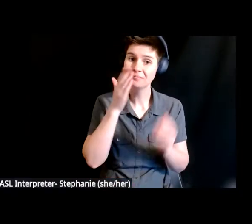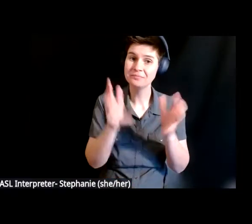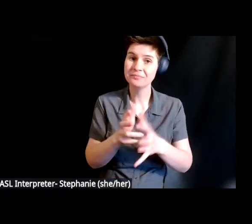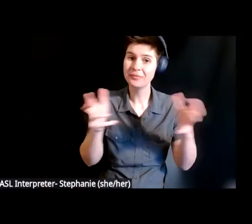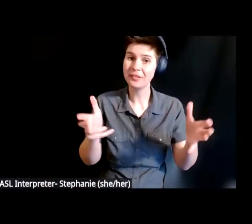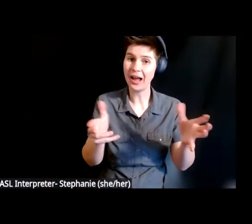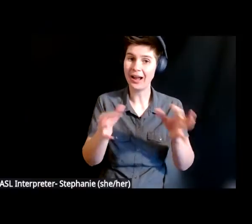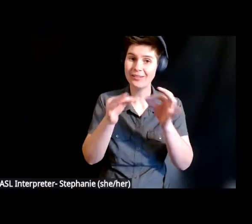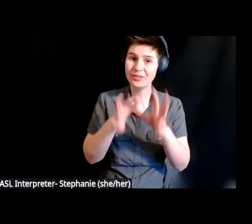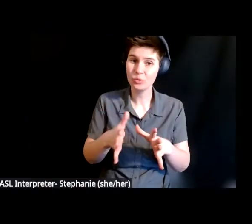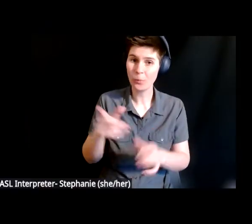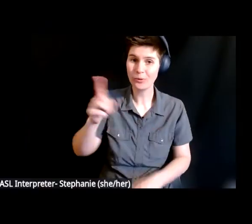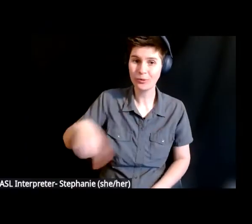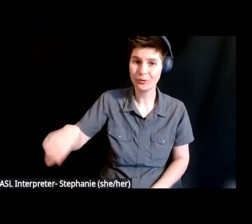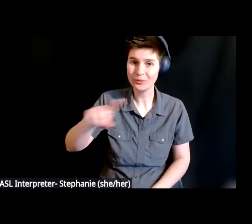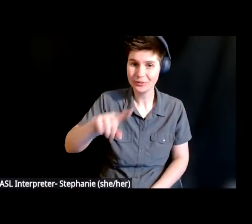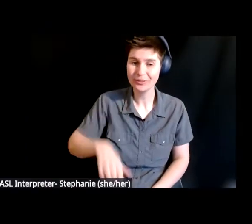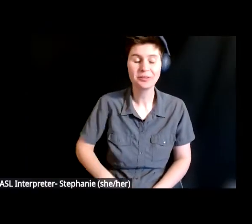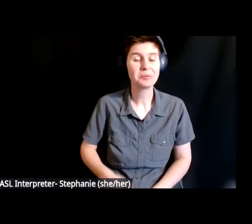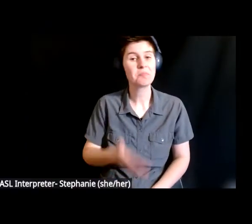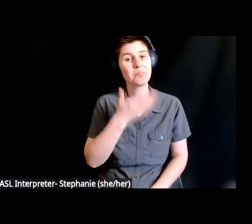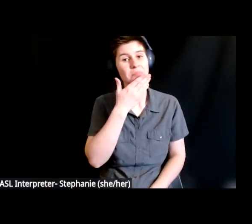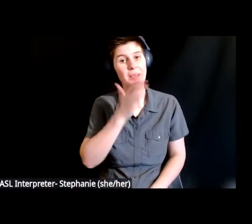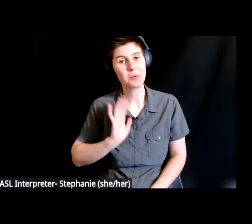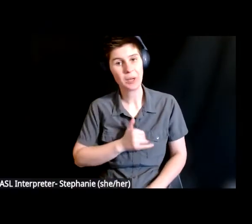interpreters and our wonderful team.